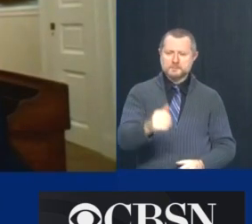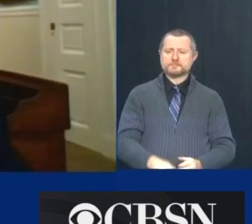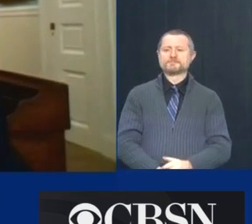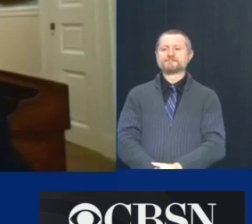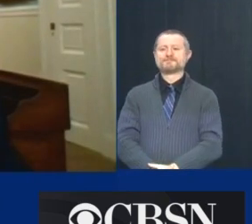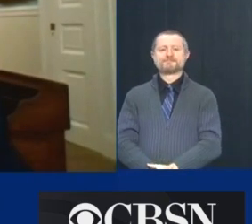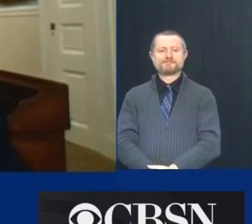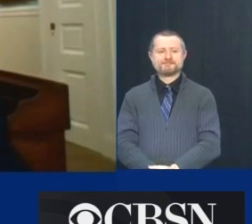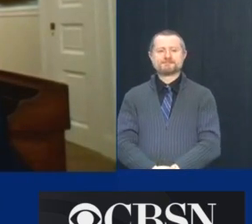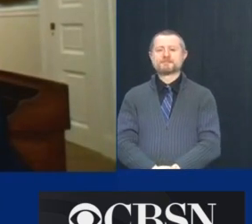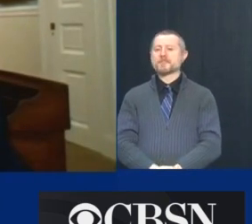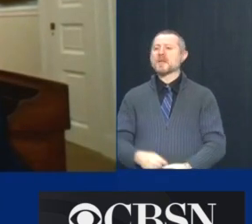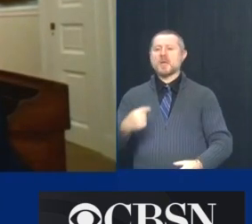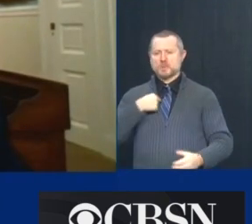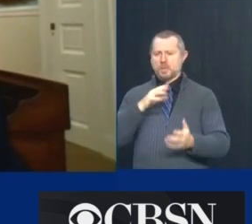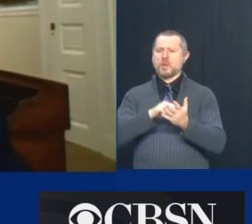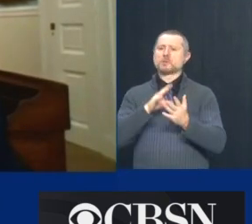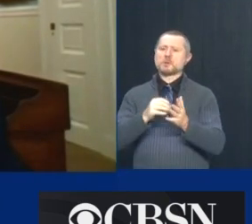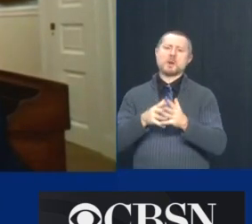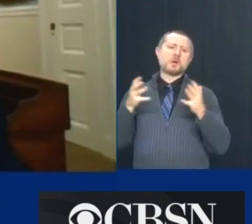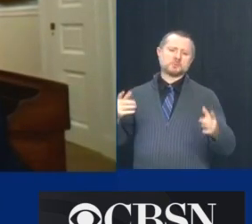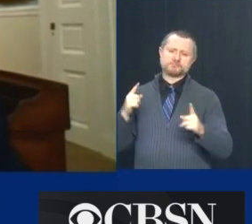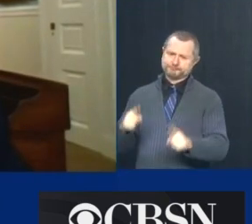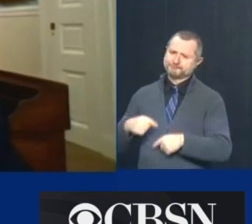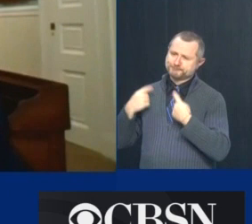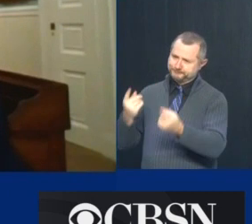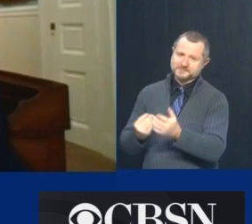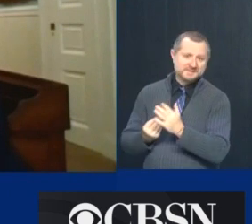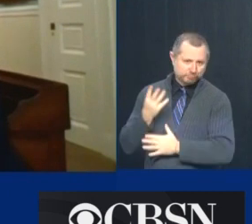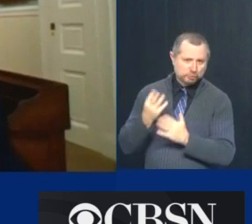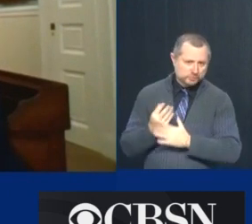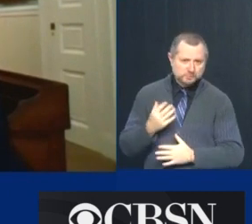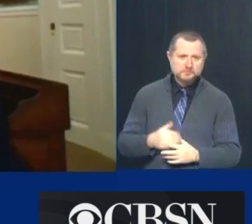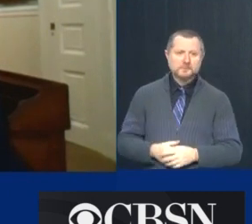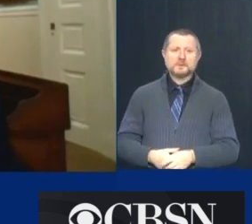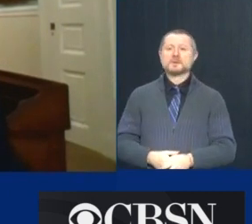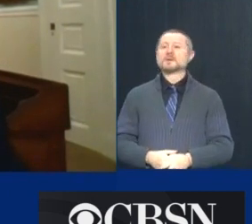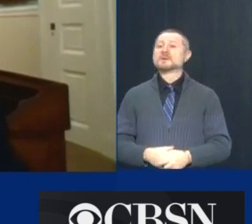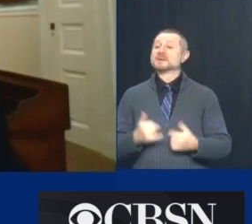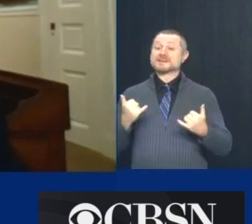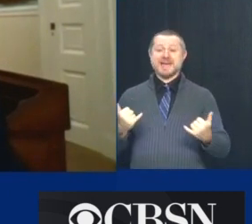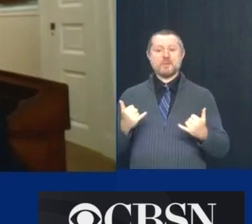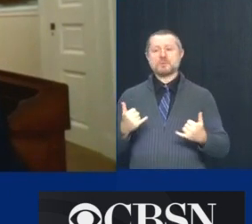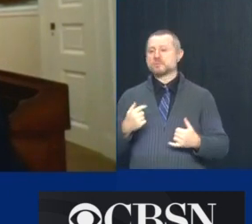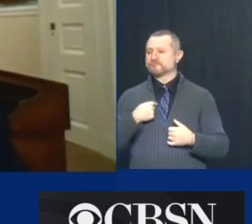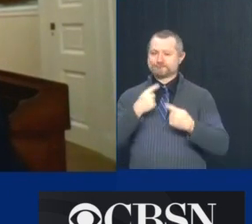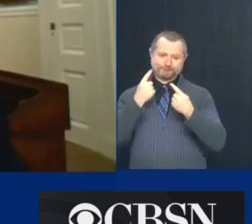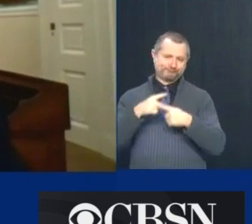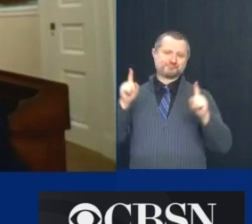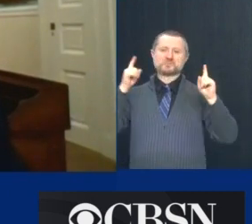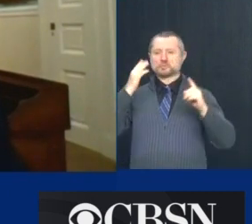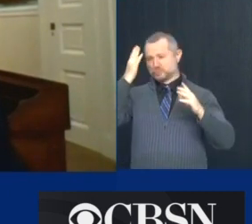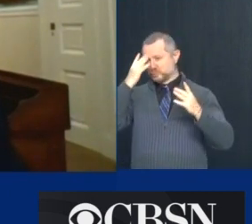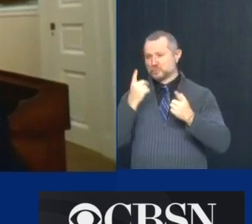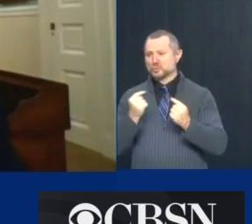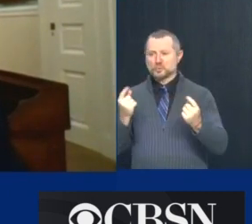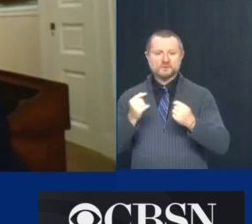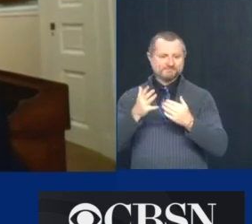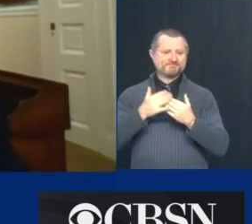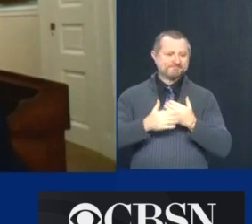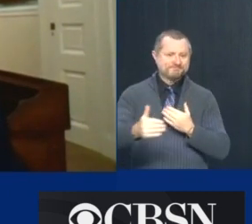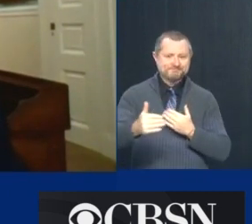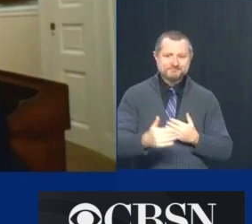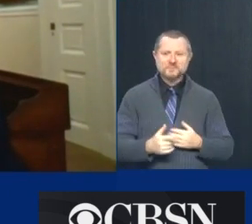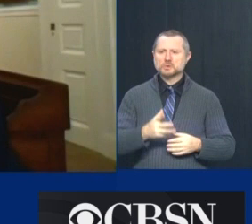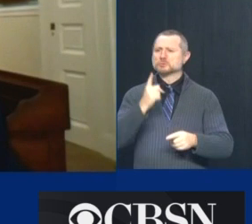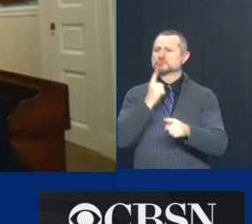that we learned a lot of lessons from the spring. We're applying them successfully here in New York City. And you're right, we got a couple of tough